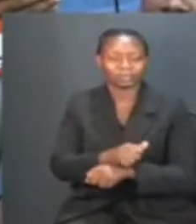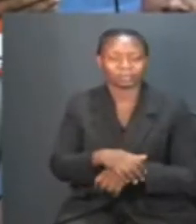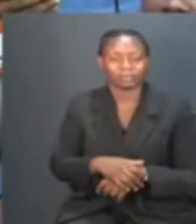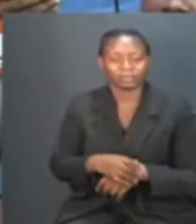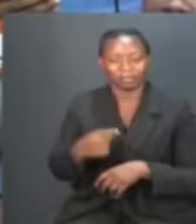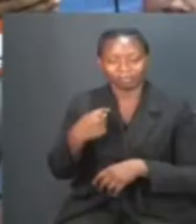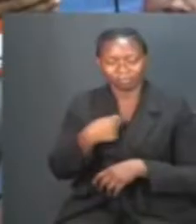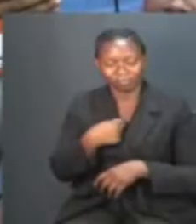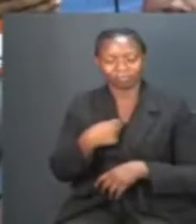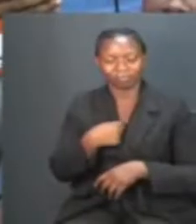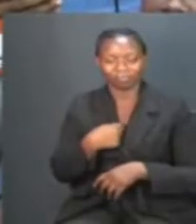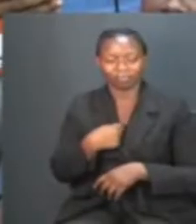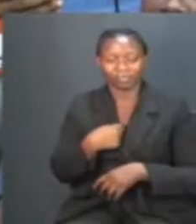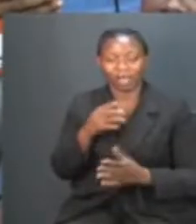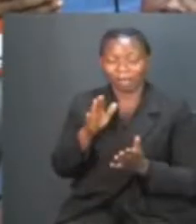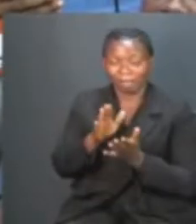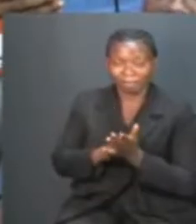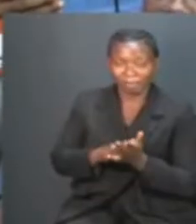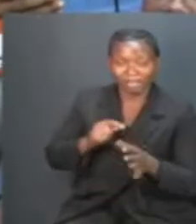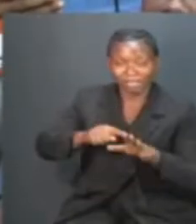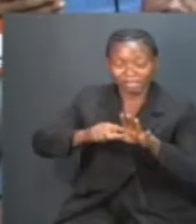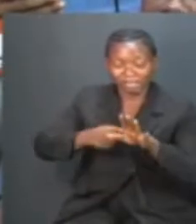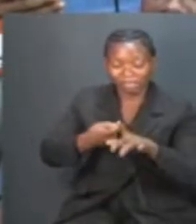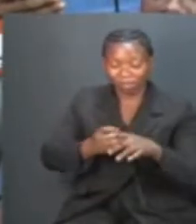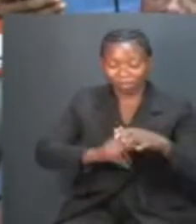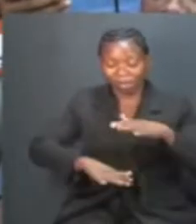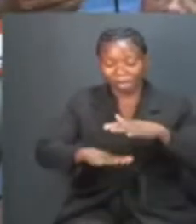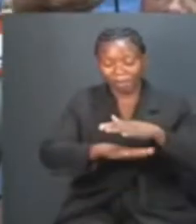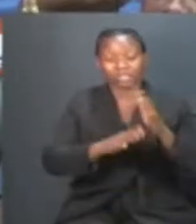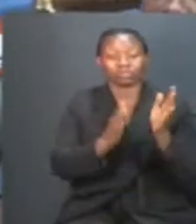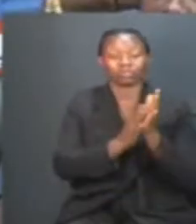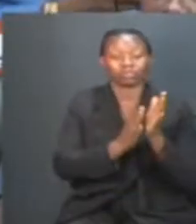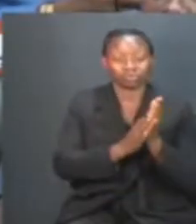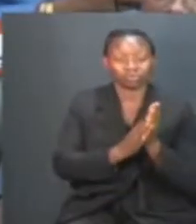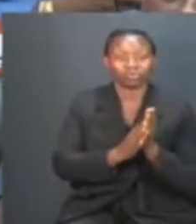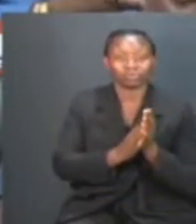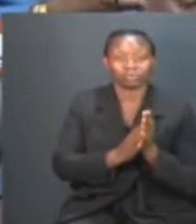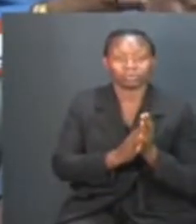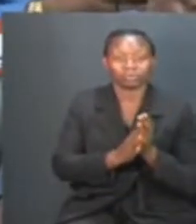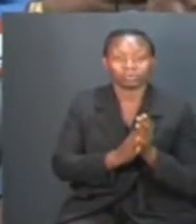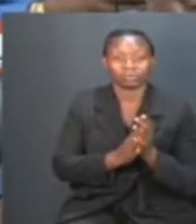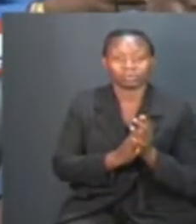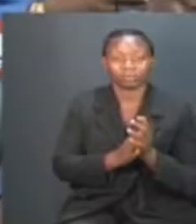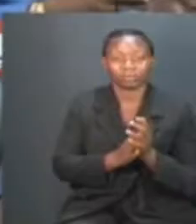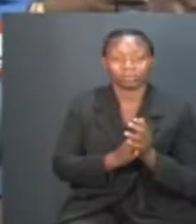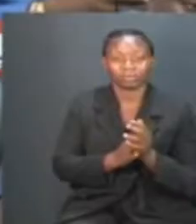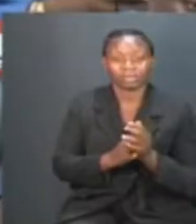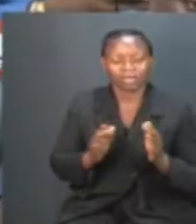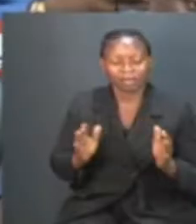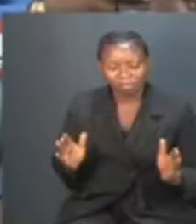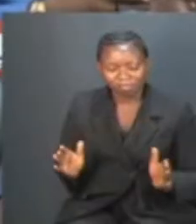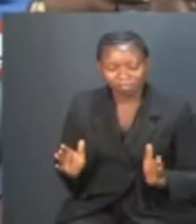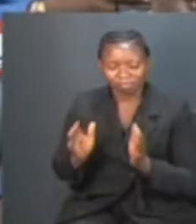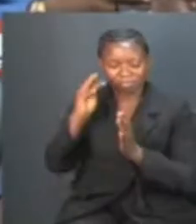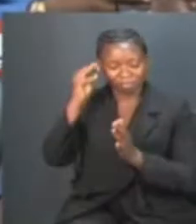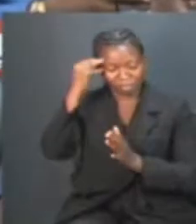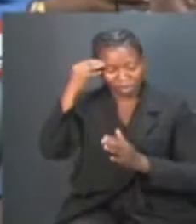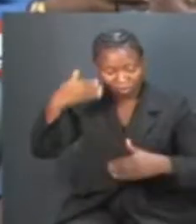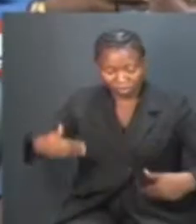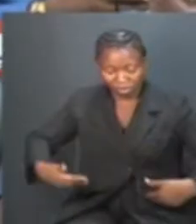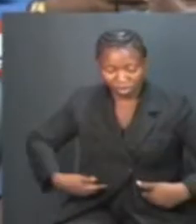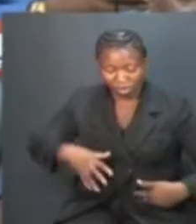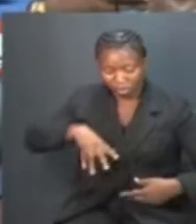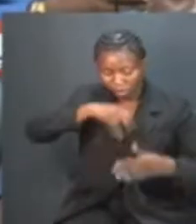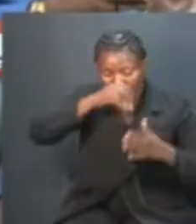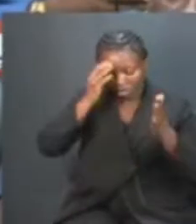am fortified in my belief that starting from the basic level and fine-tuning the minds of these young learners, taking them through